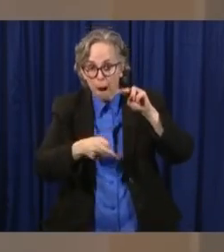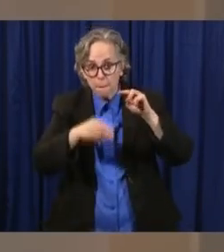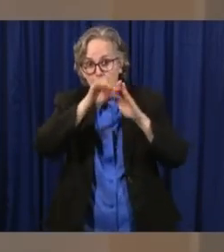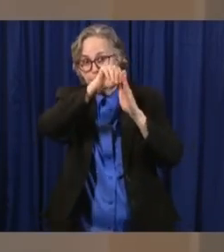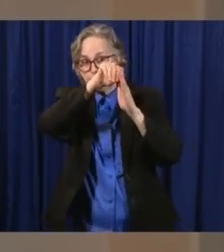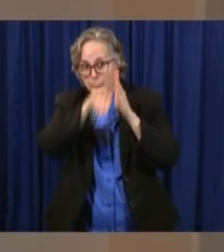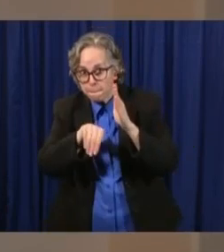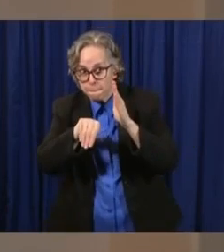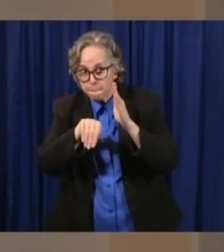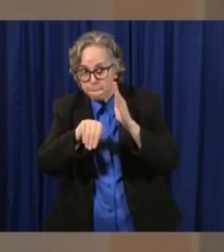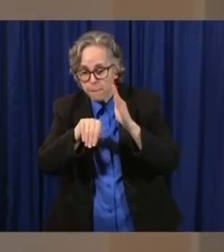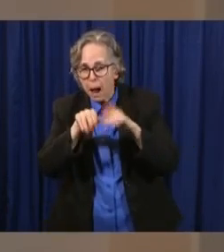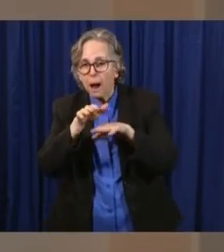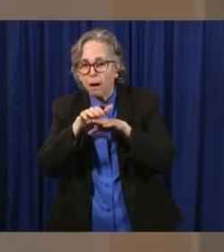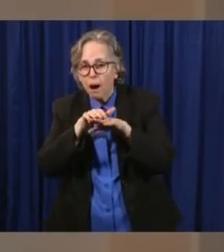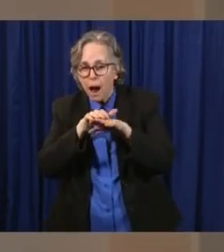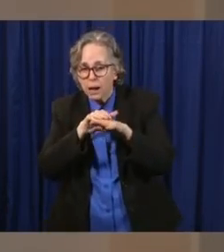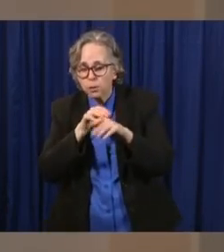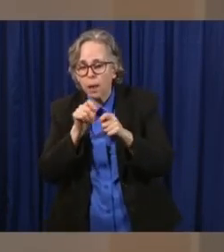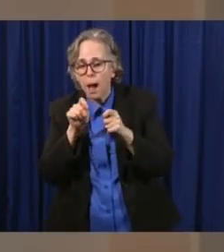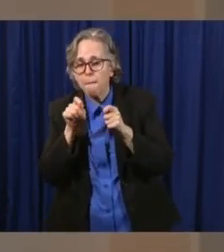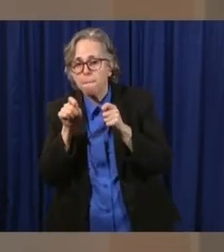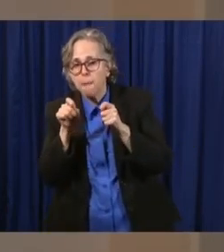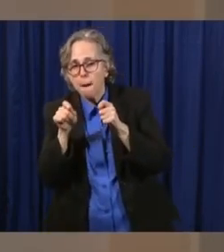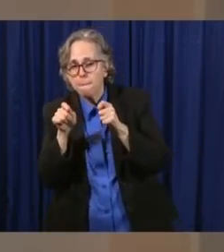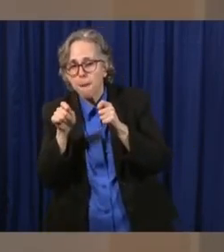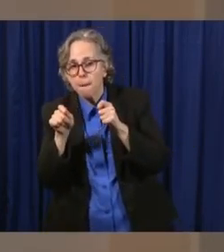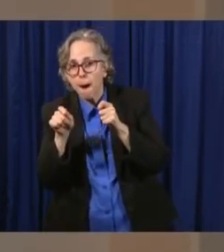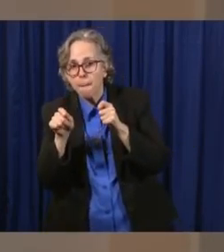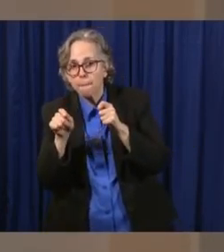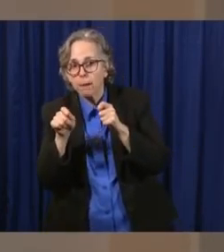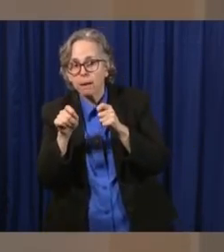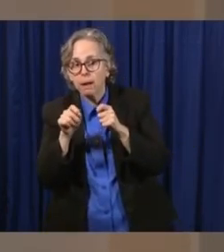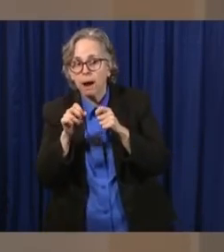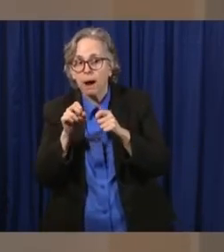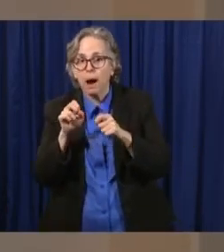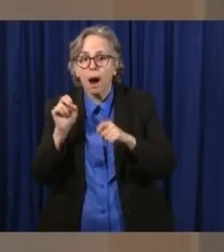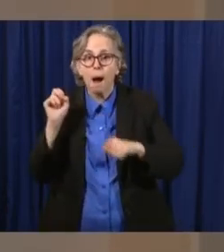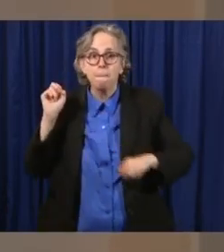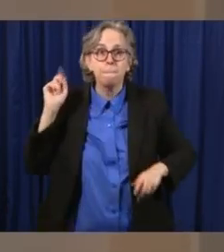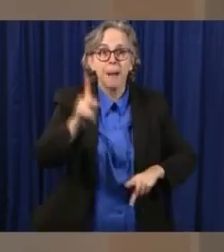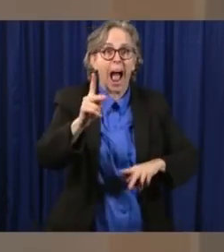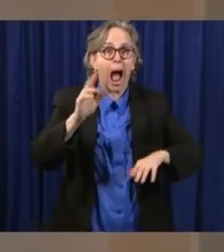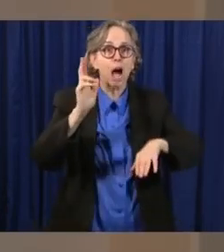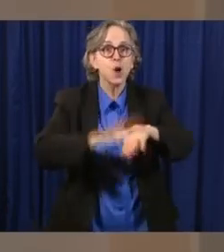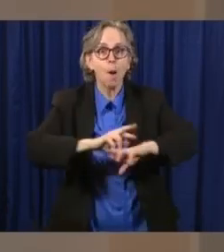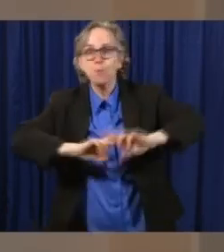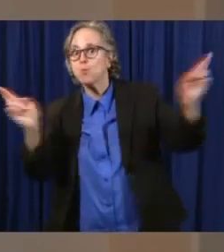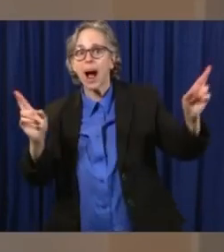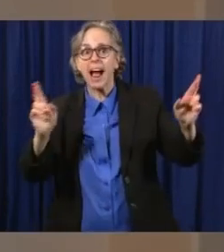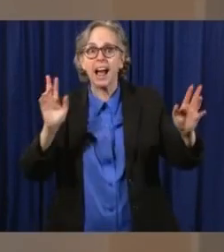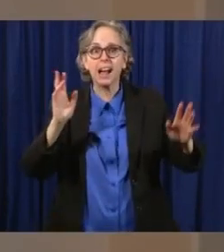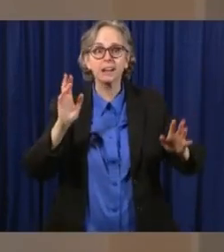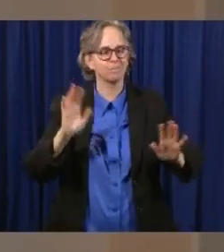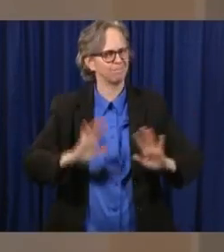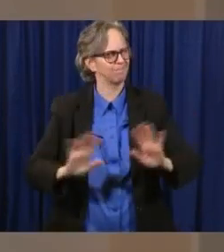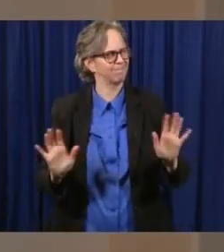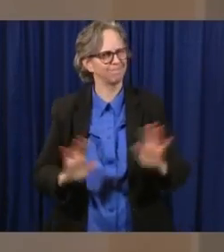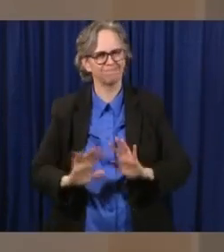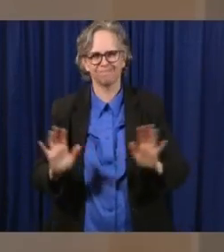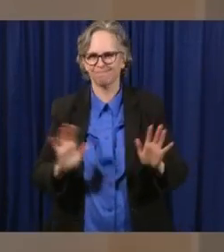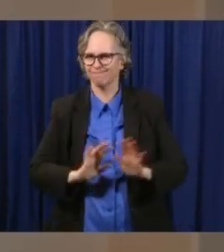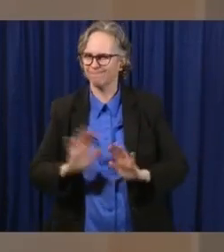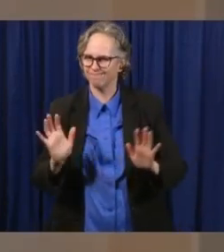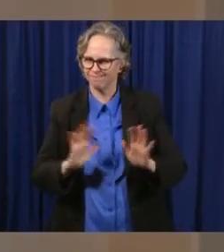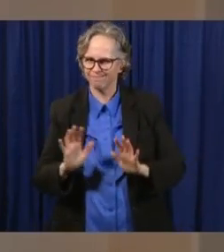don't jump into this with both feet. And that was the advice of Dr. Fauci. So what does this look like? Like, what can